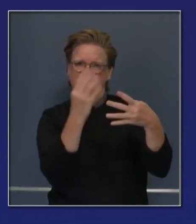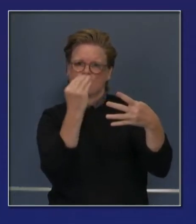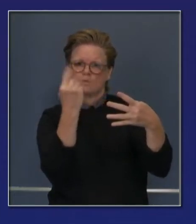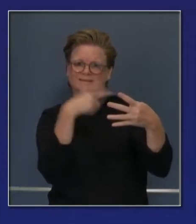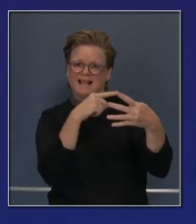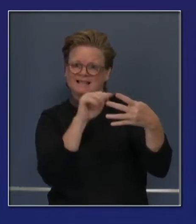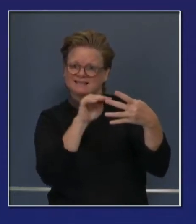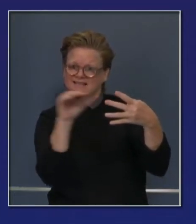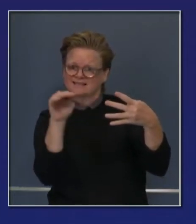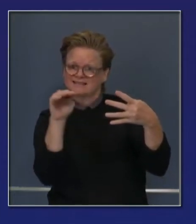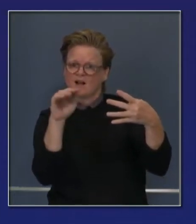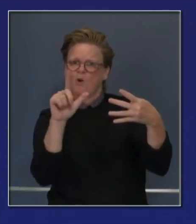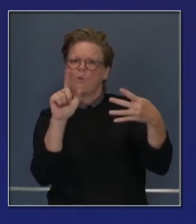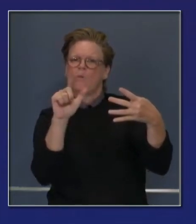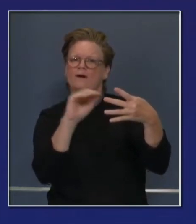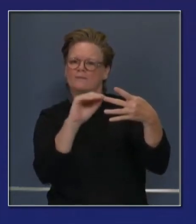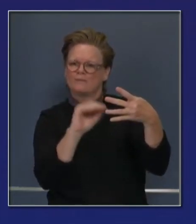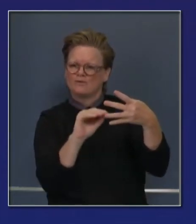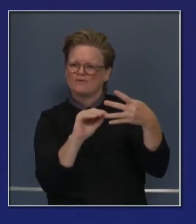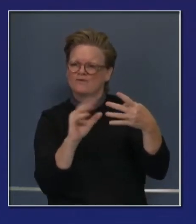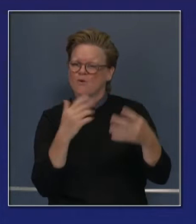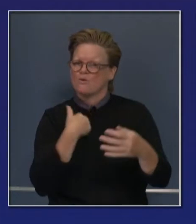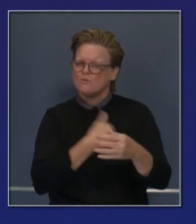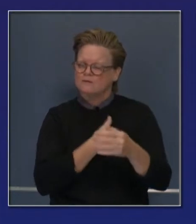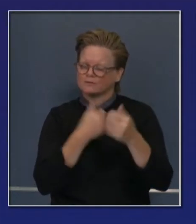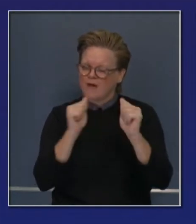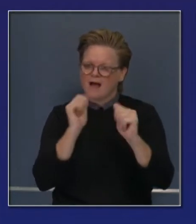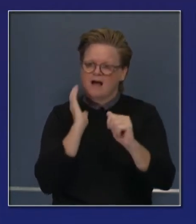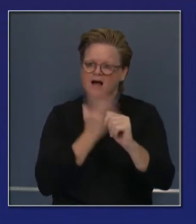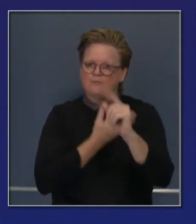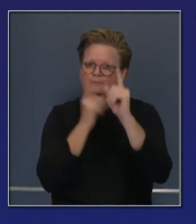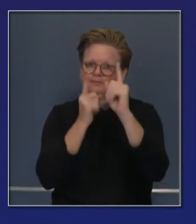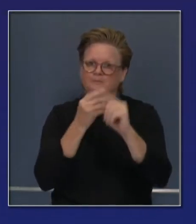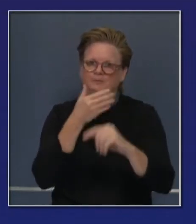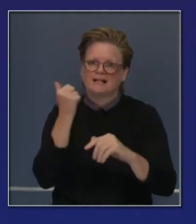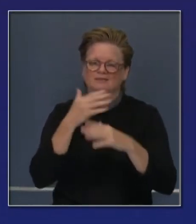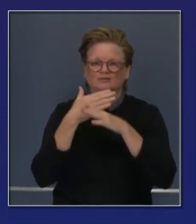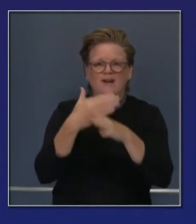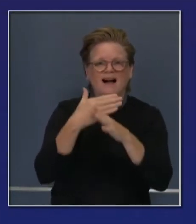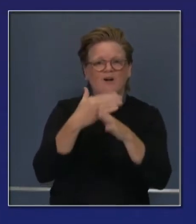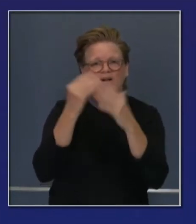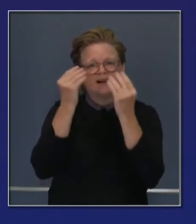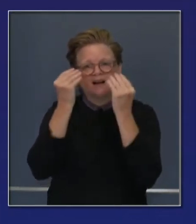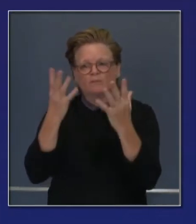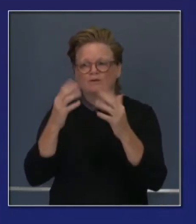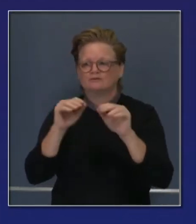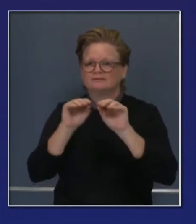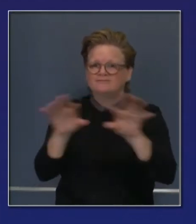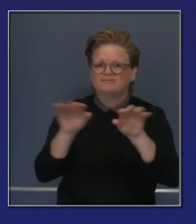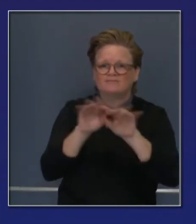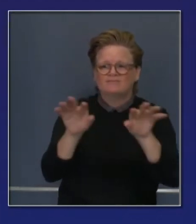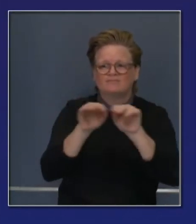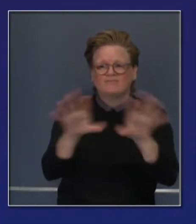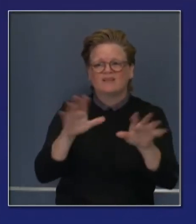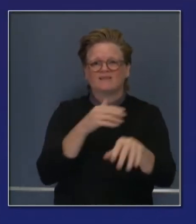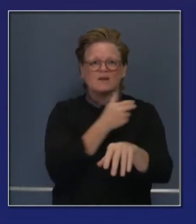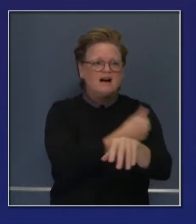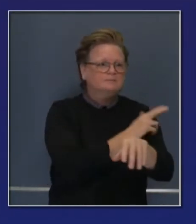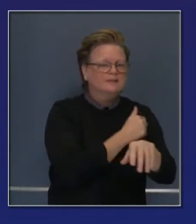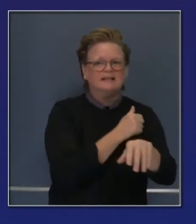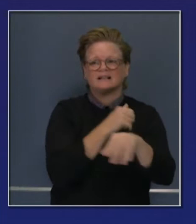not just within sectors, not just within the healthcare space, but more